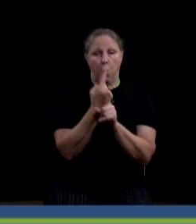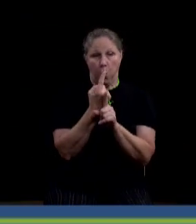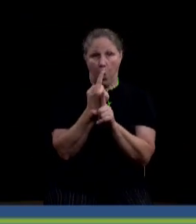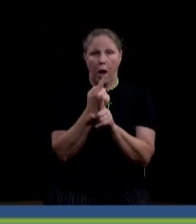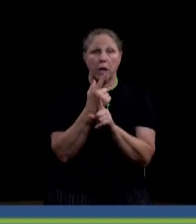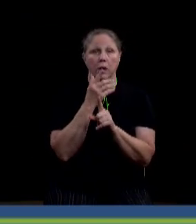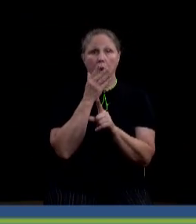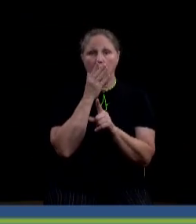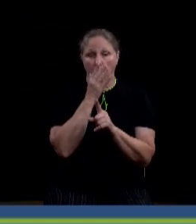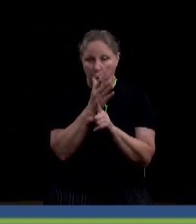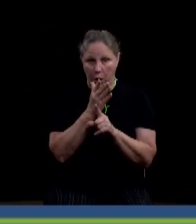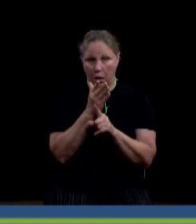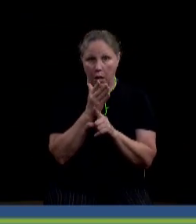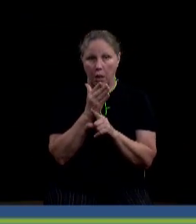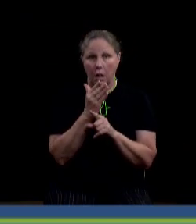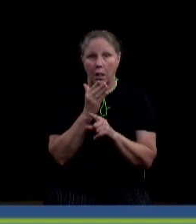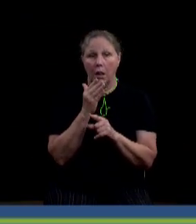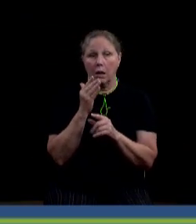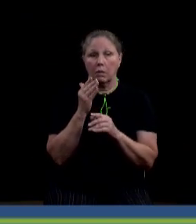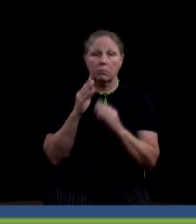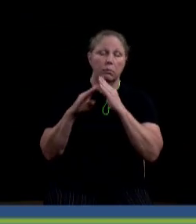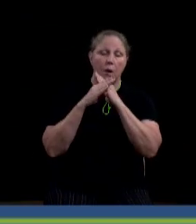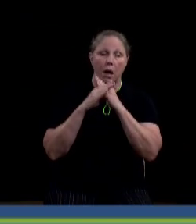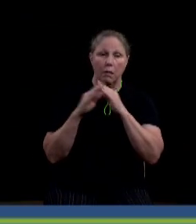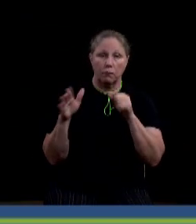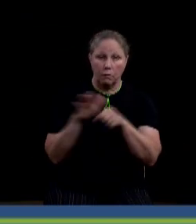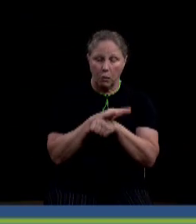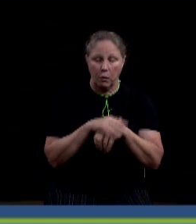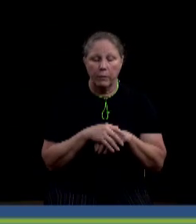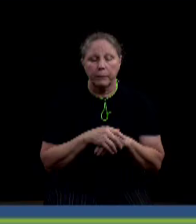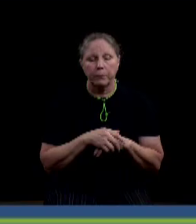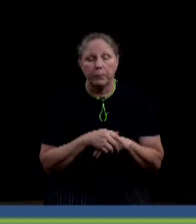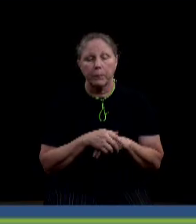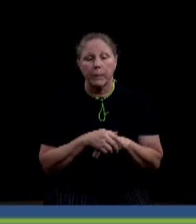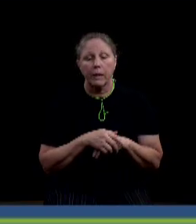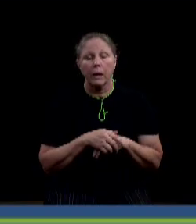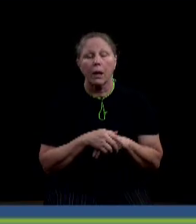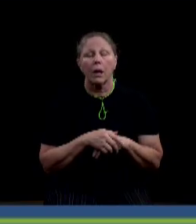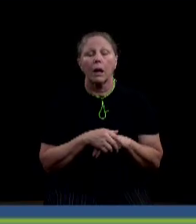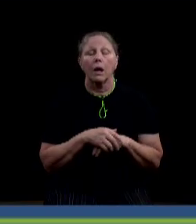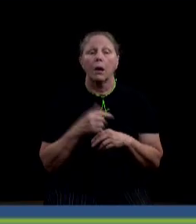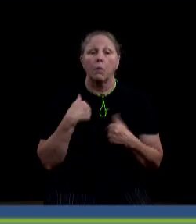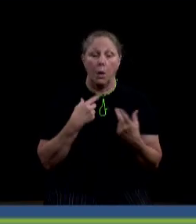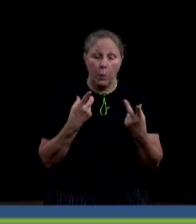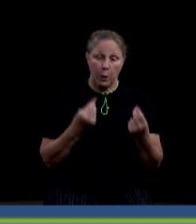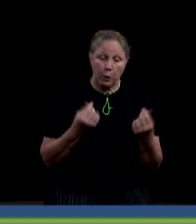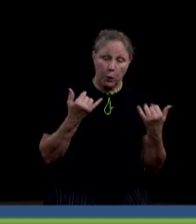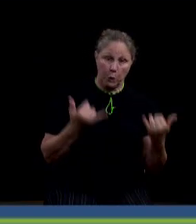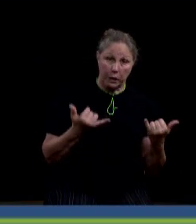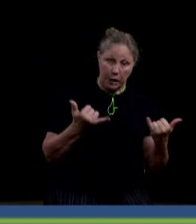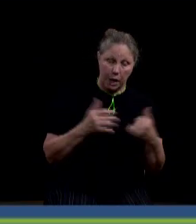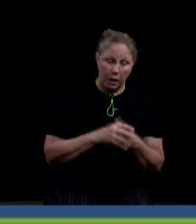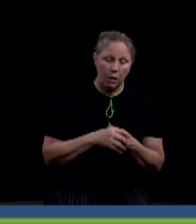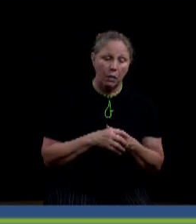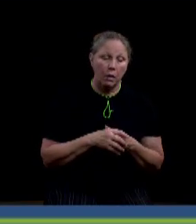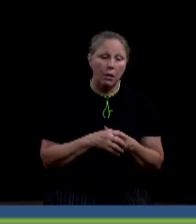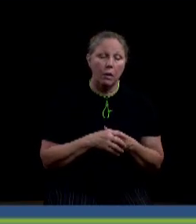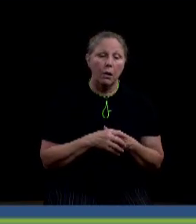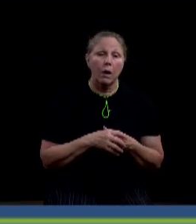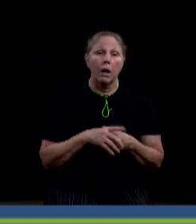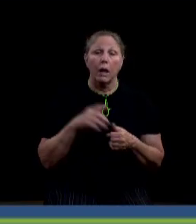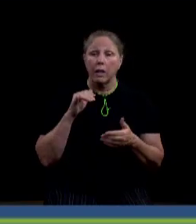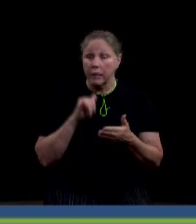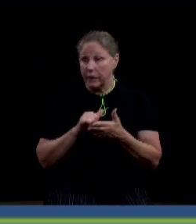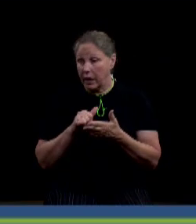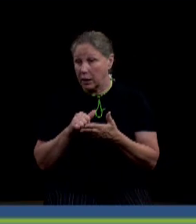setting is identify those measures that will reduce the chance that someone with virus is going to transmit